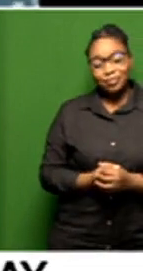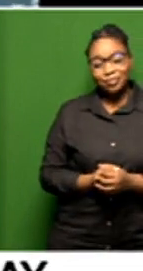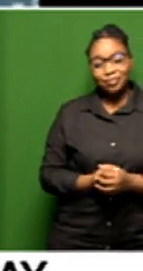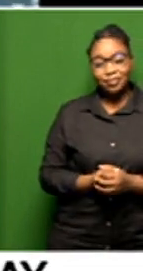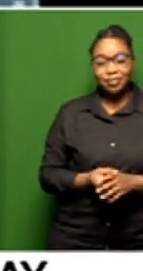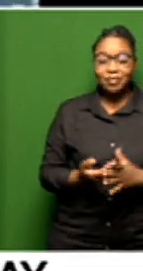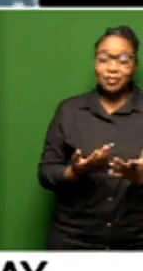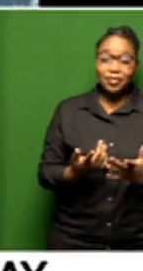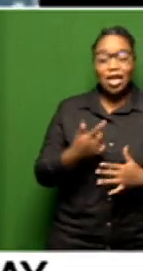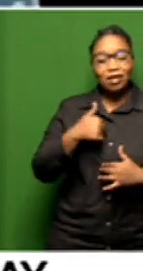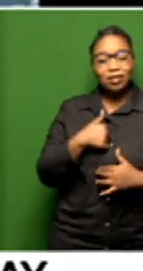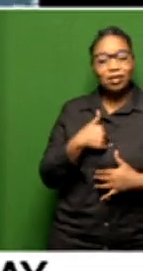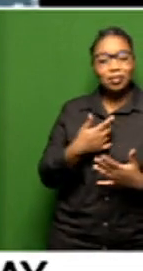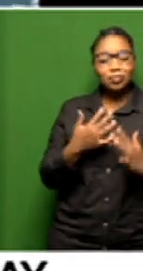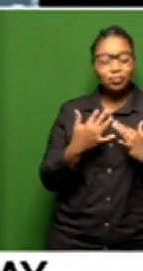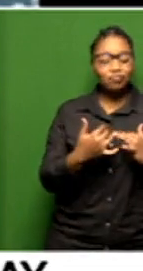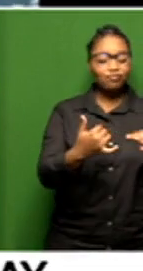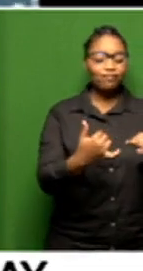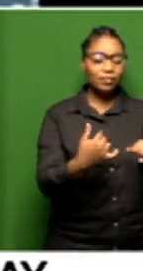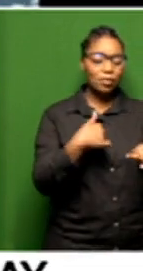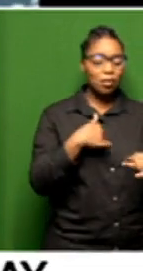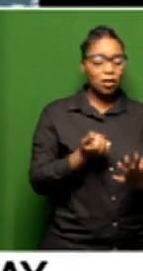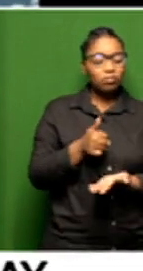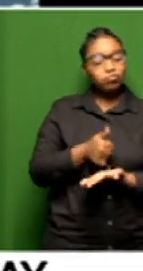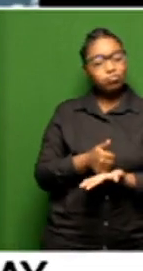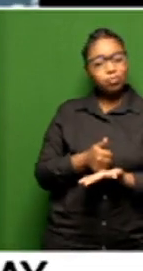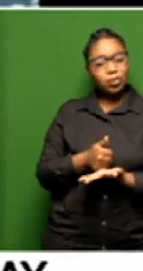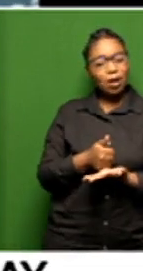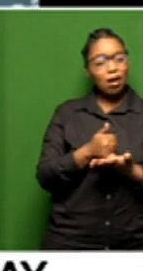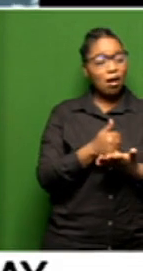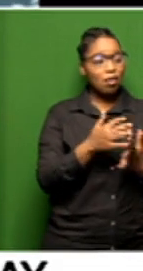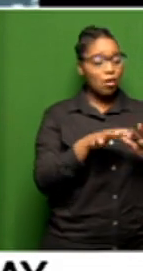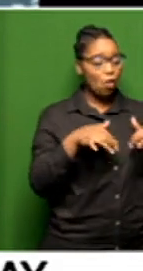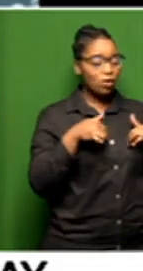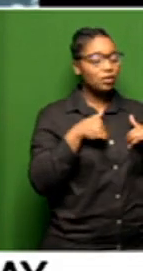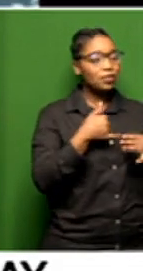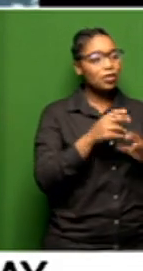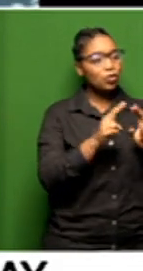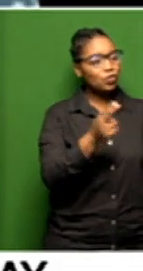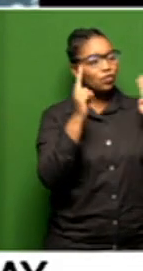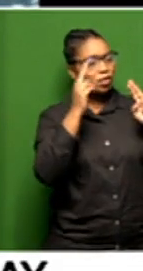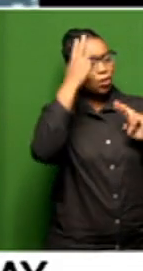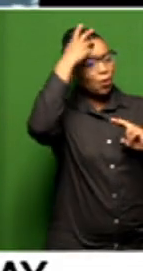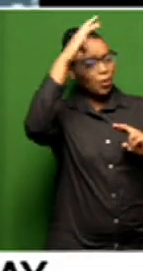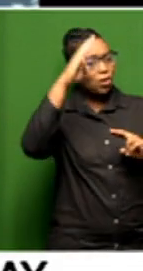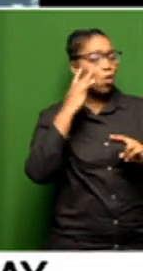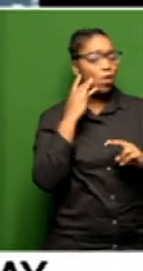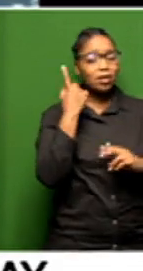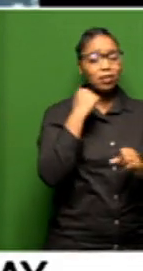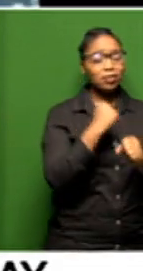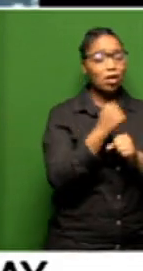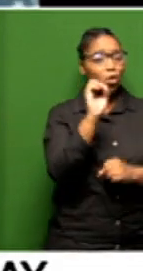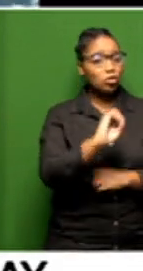as I was sitting in the audience at the University of Pretoria when it was staged in October last